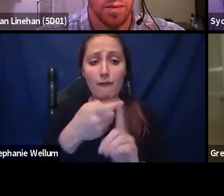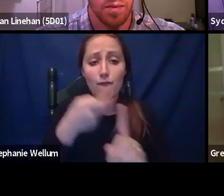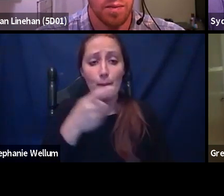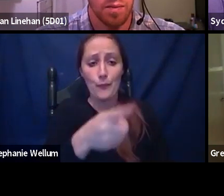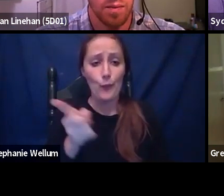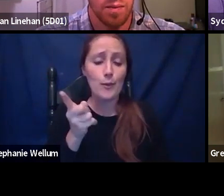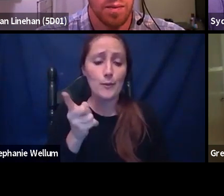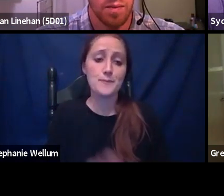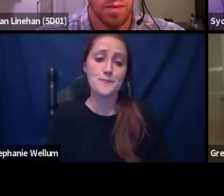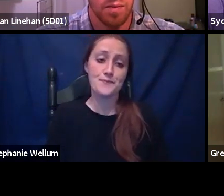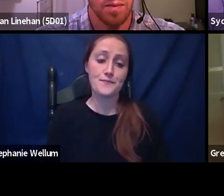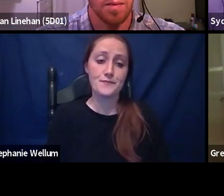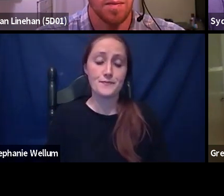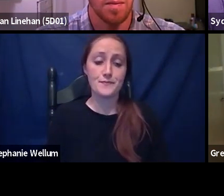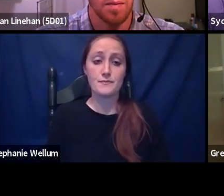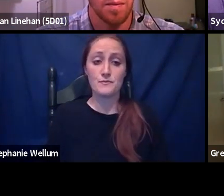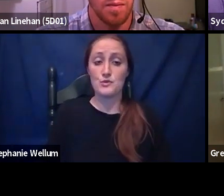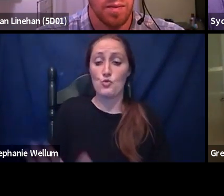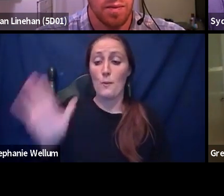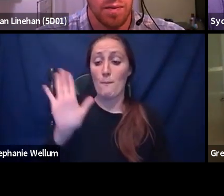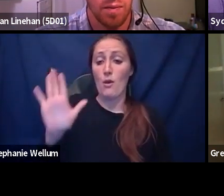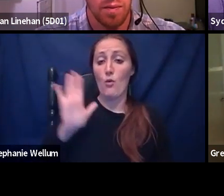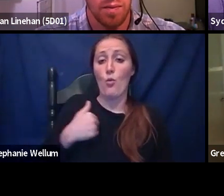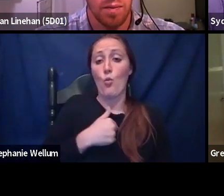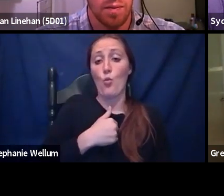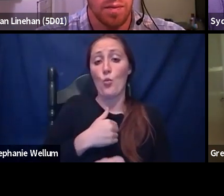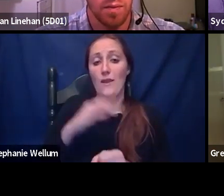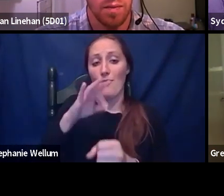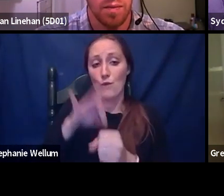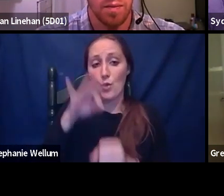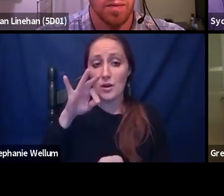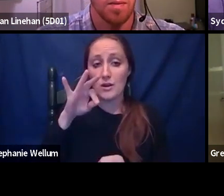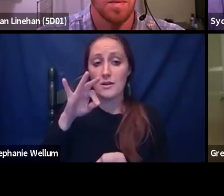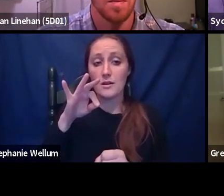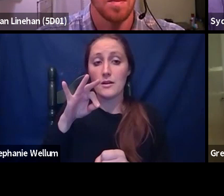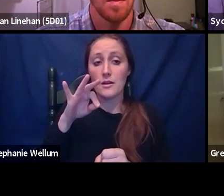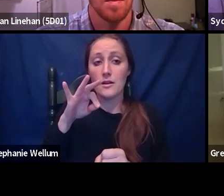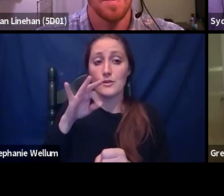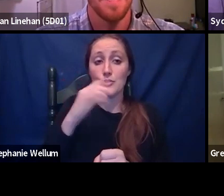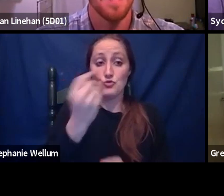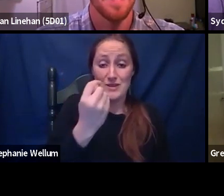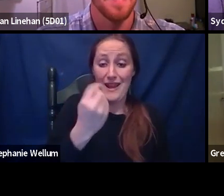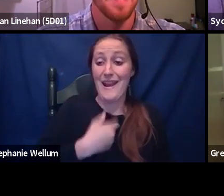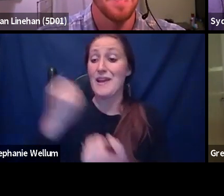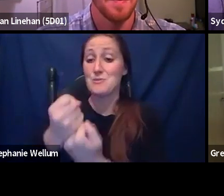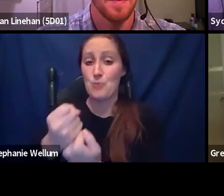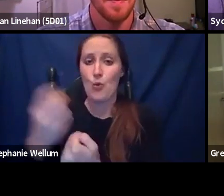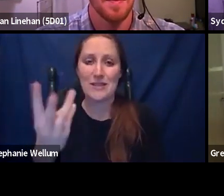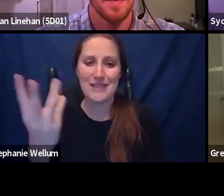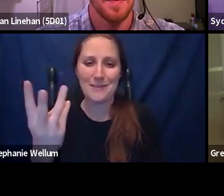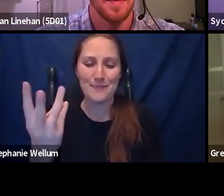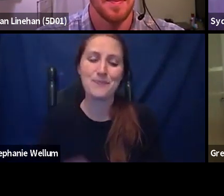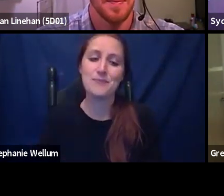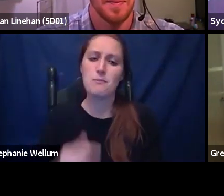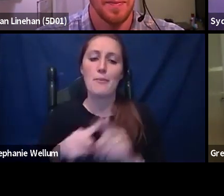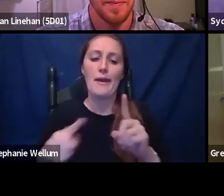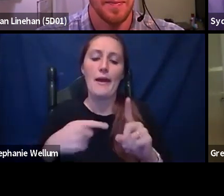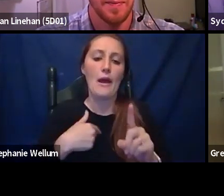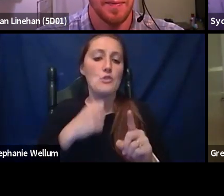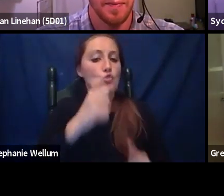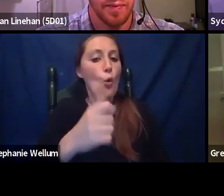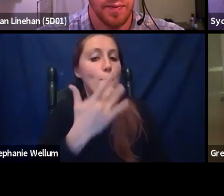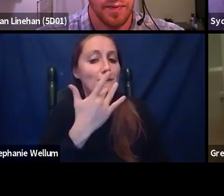in the past, we have voted on Tuesday and I've supported on Wednesday. So we have done it, but I don't want to do it that way. So if we